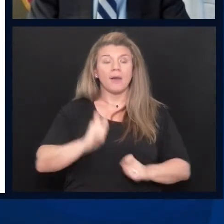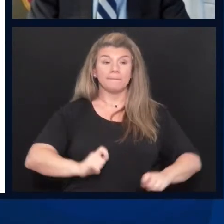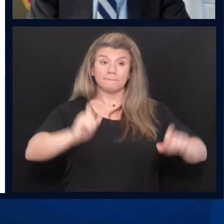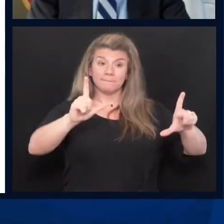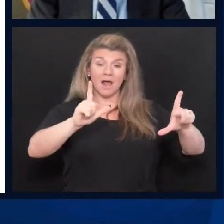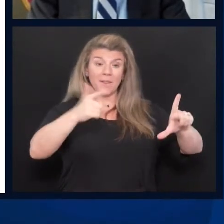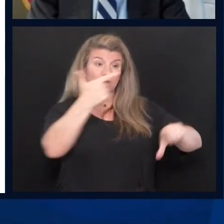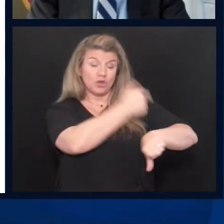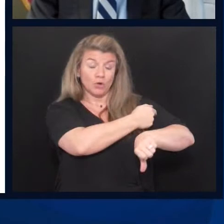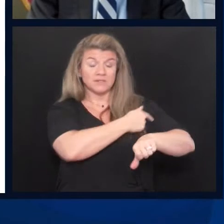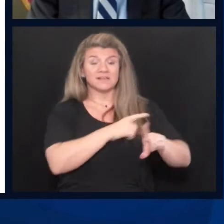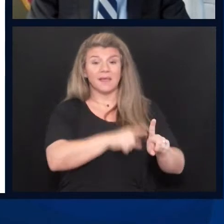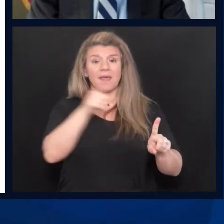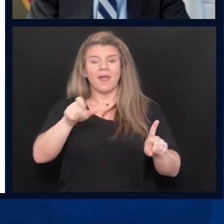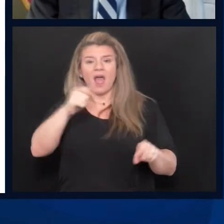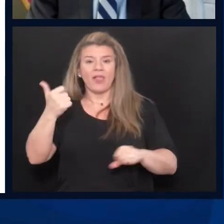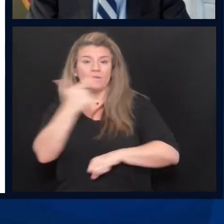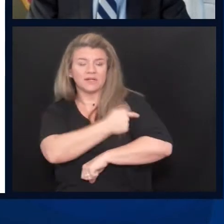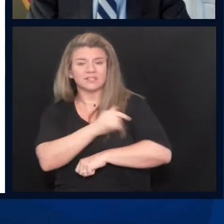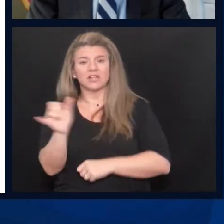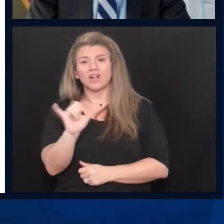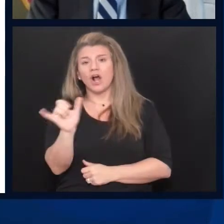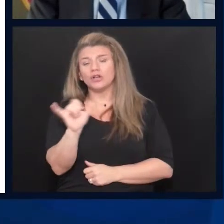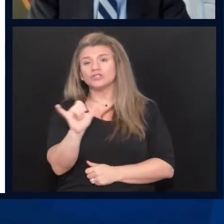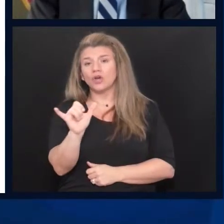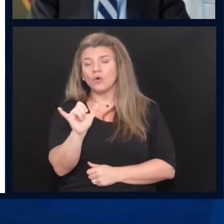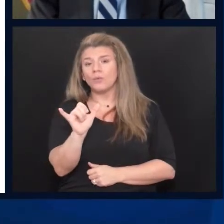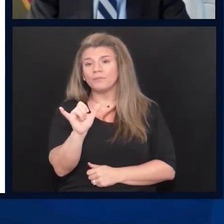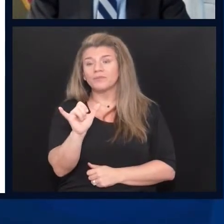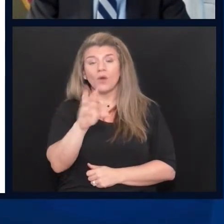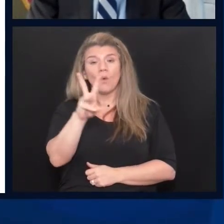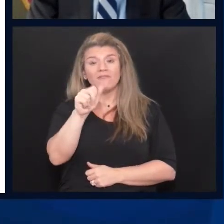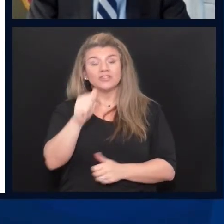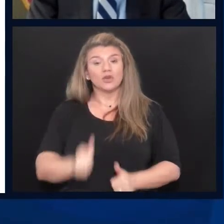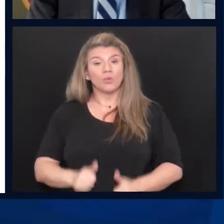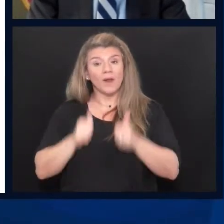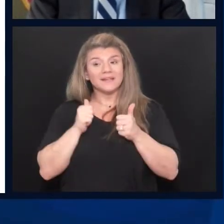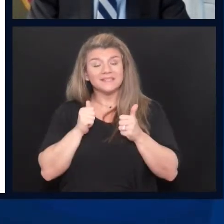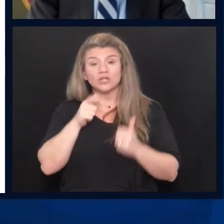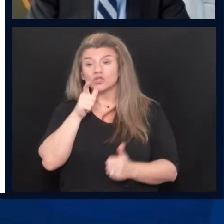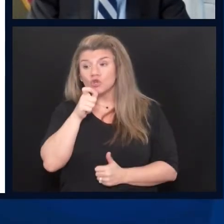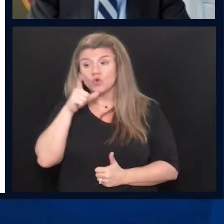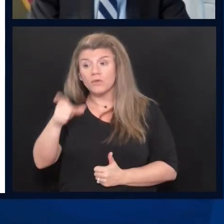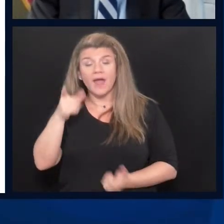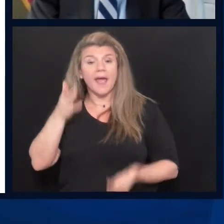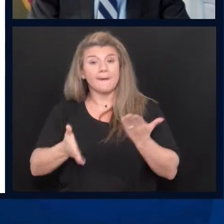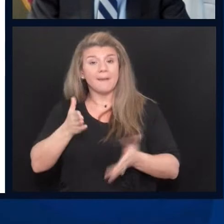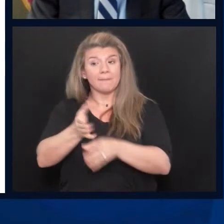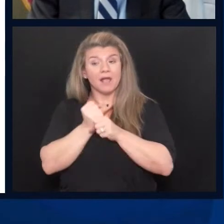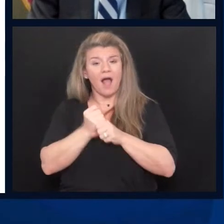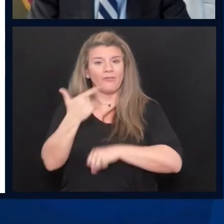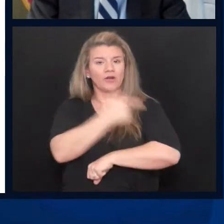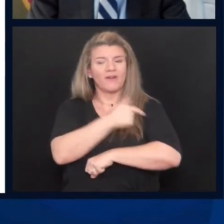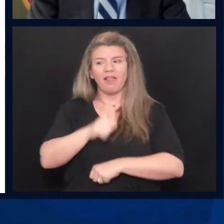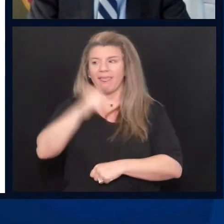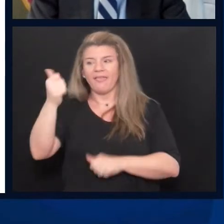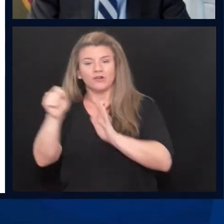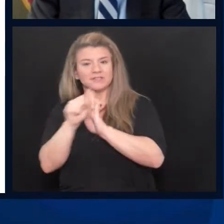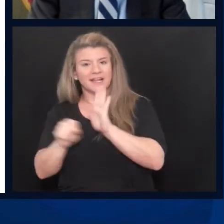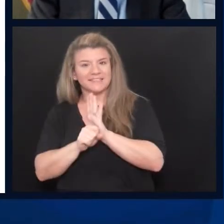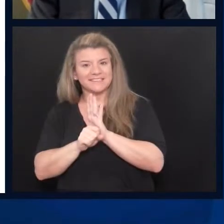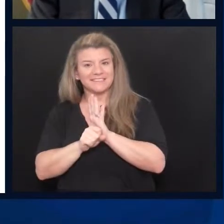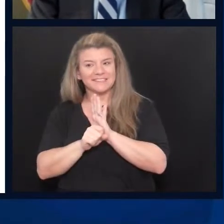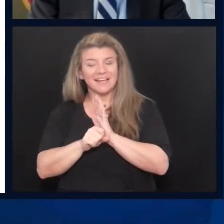Virginia. It includes also West Virginia residents who may have gotten their vaccination out of state, whether they have a second